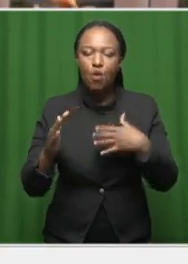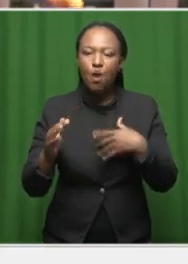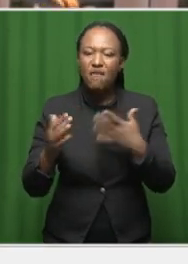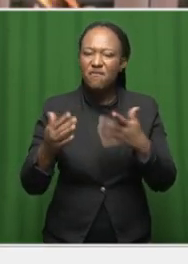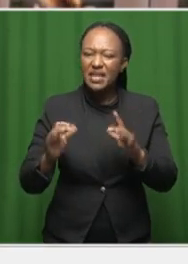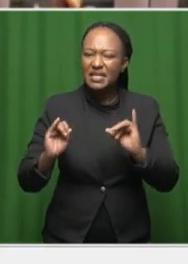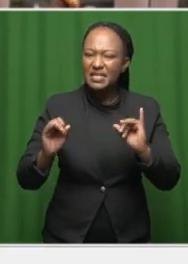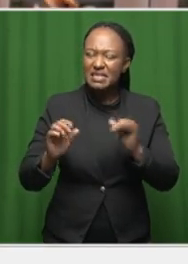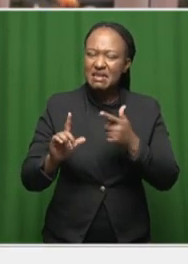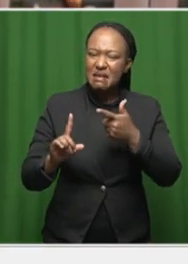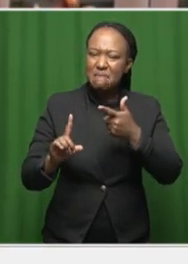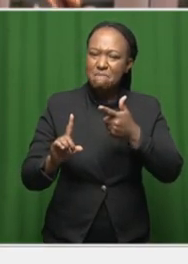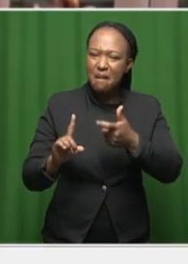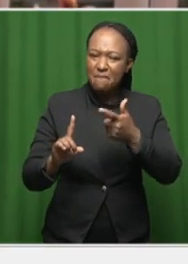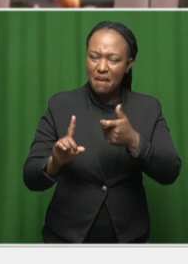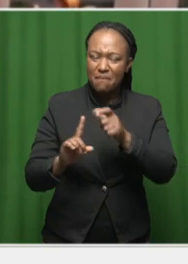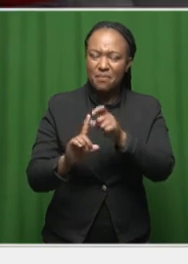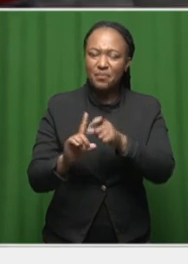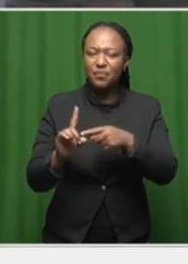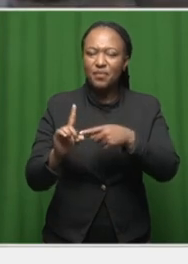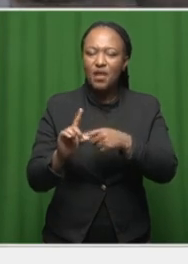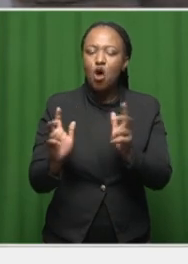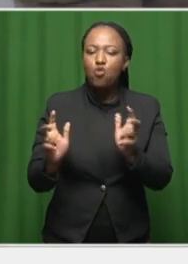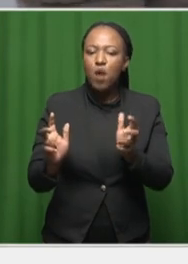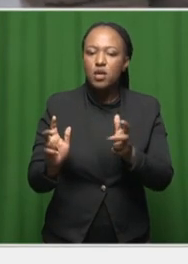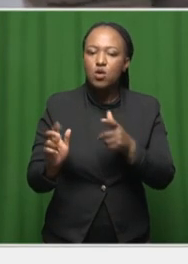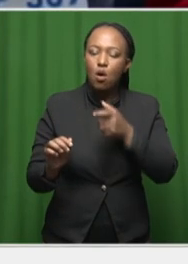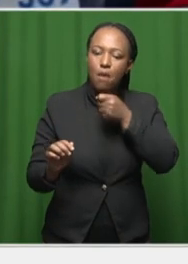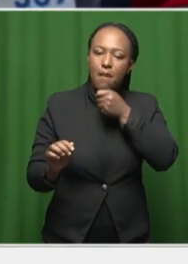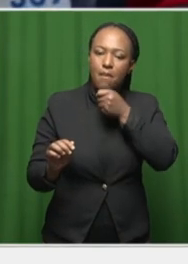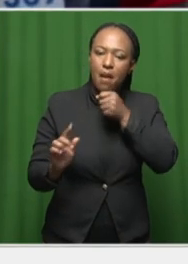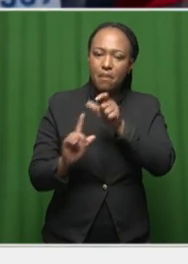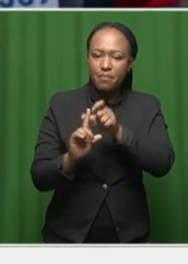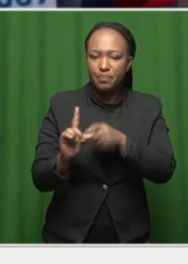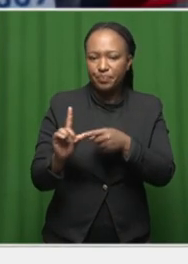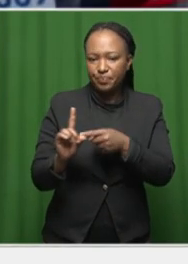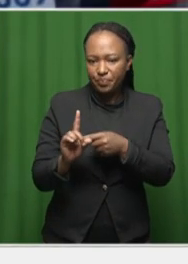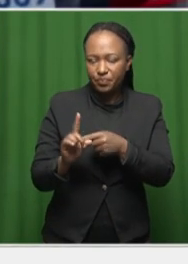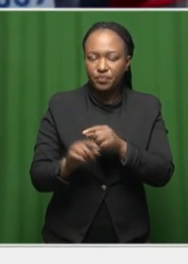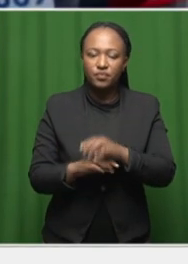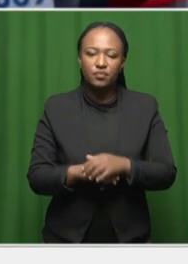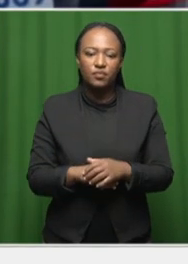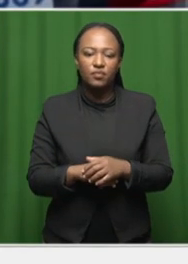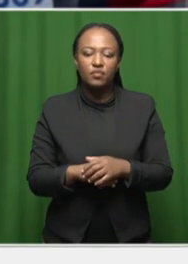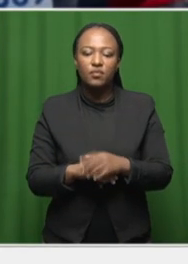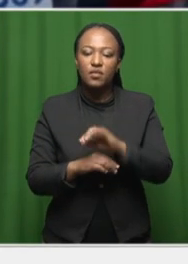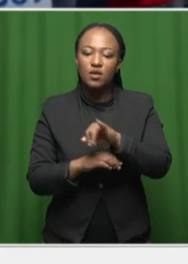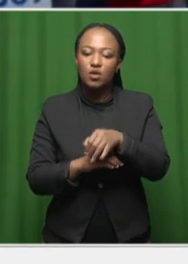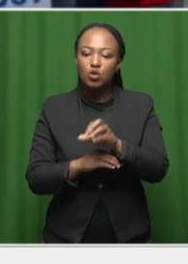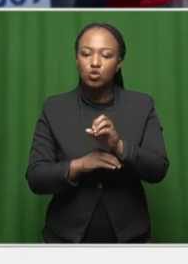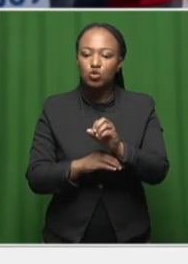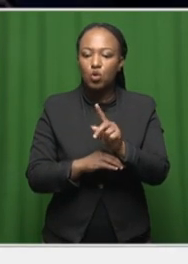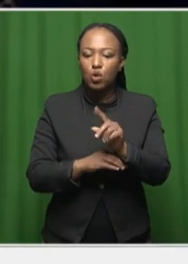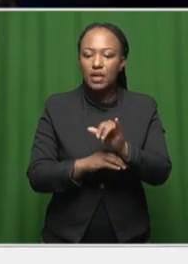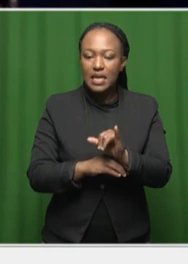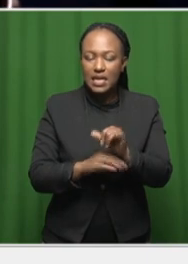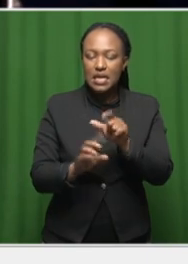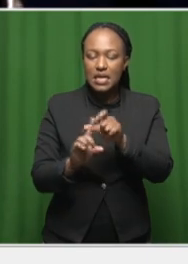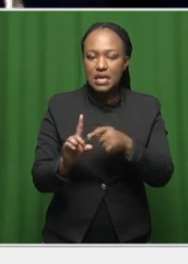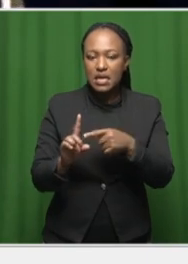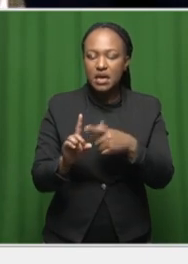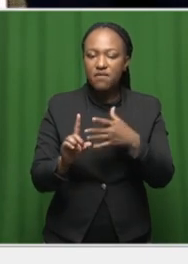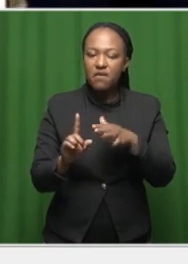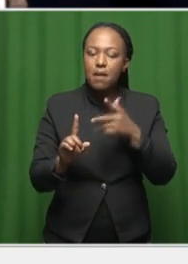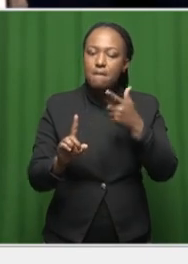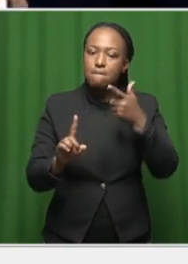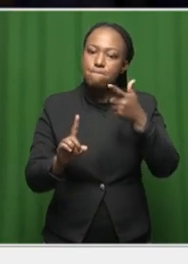of Tsenolo FM current affairs radio presenter. Ralikonelo Joki, popularly known as Le Qashasha, was gunned